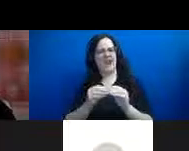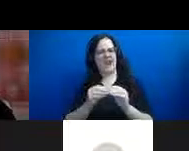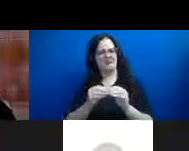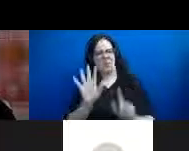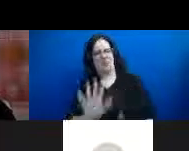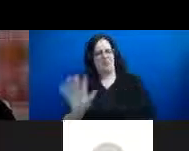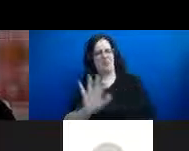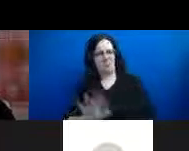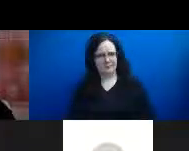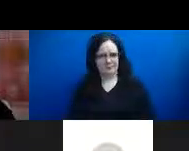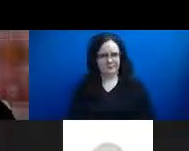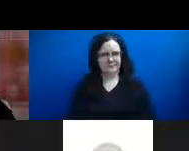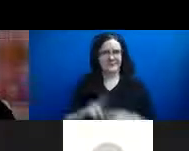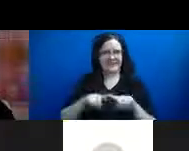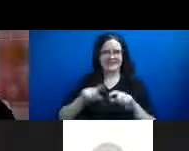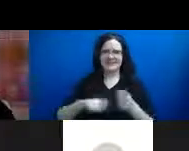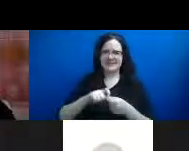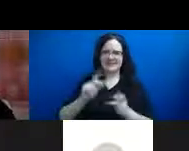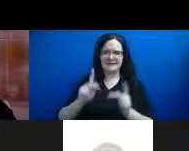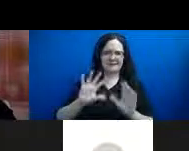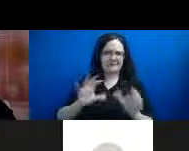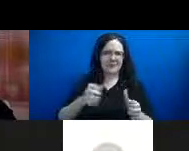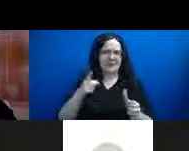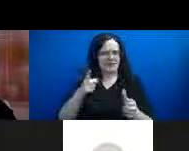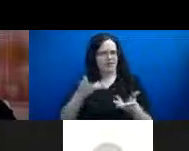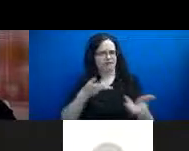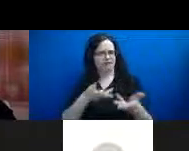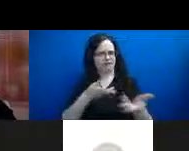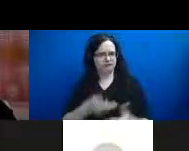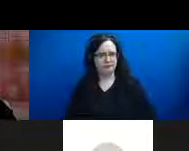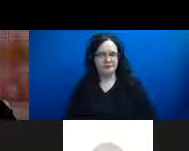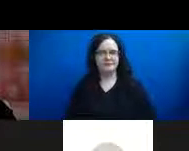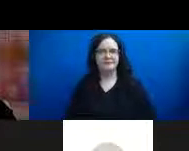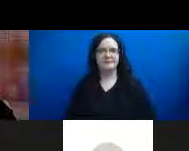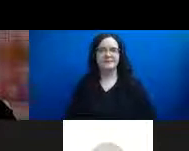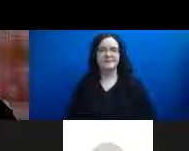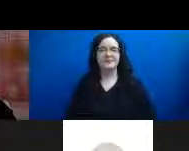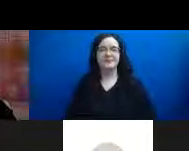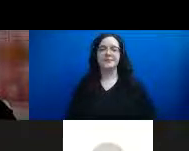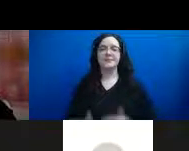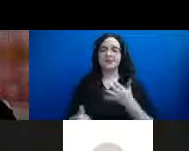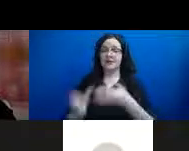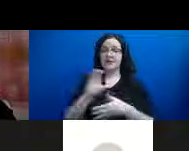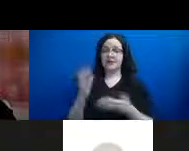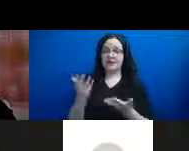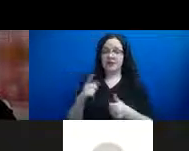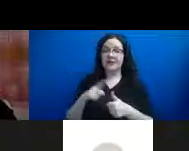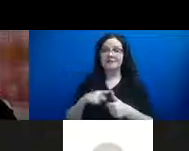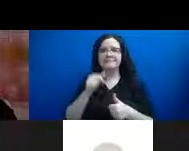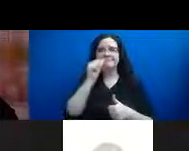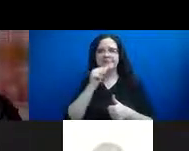depending on the specific populations you're working with, you're looking at. And the criteria include tolerance, withdrawal,